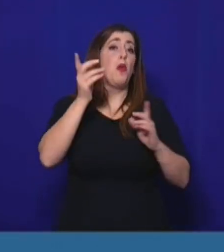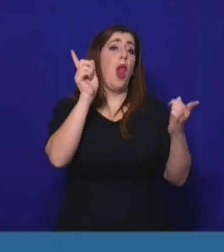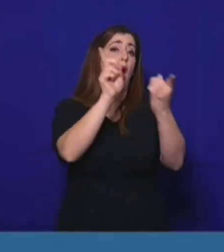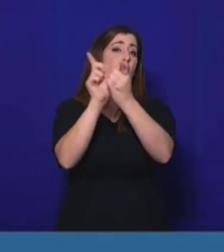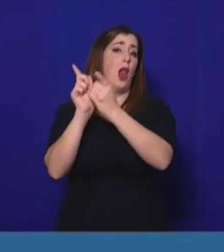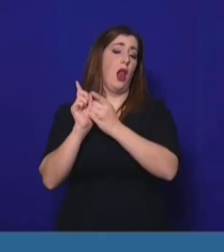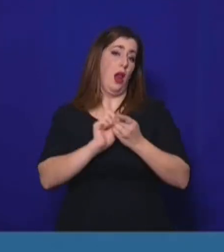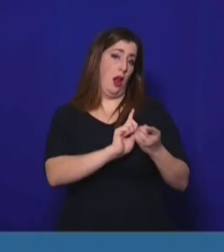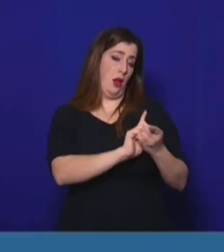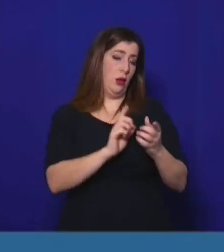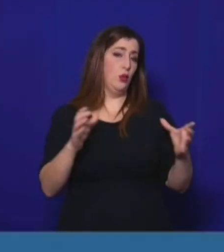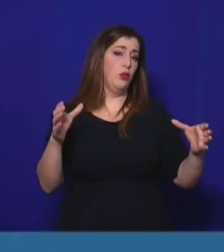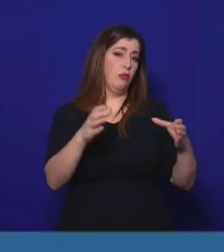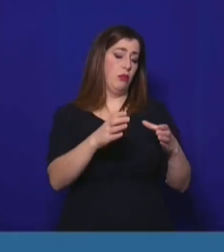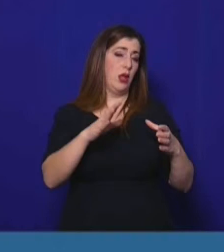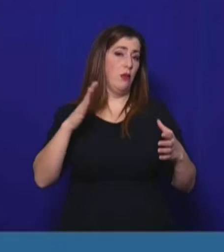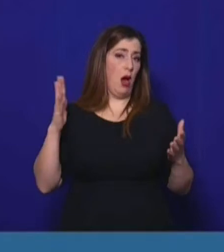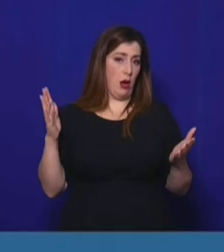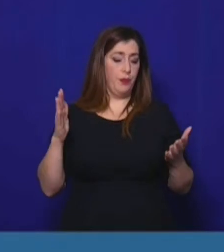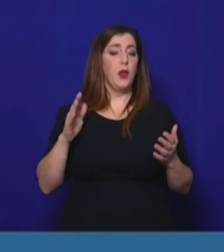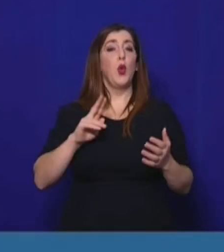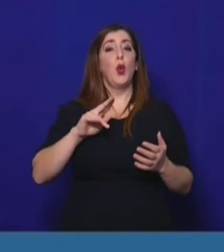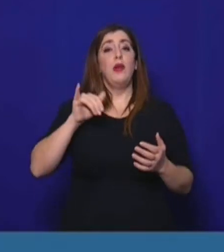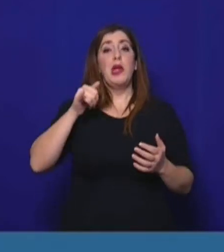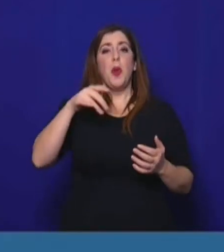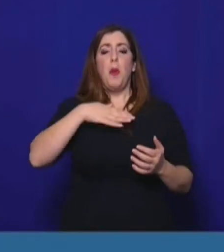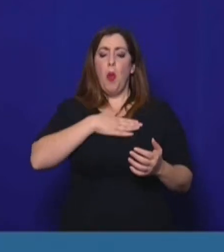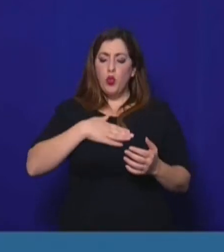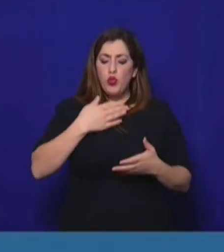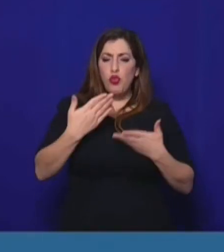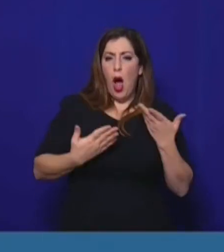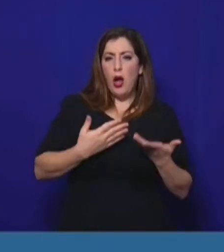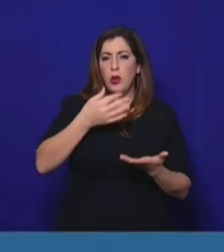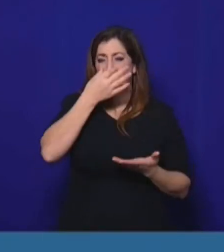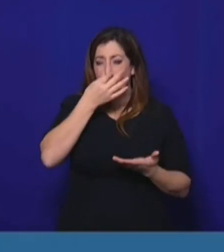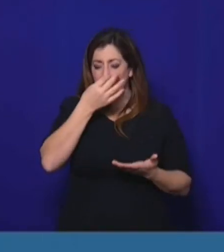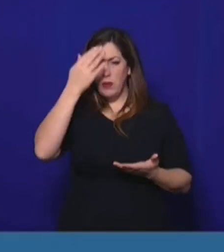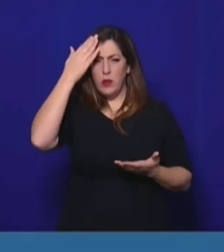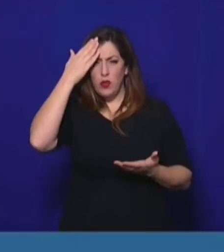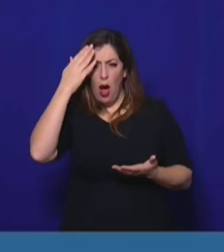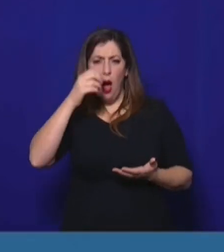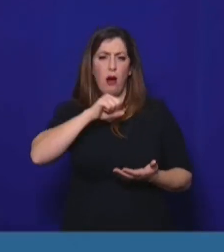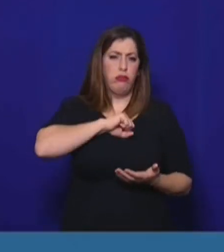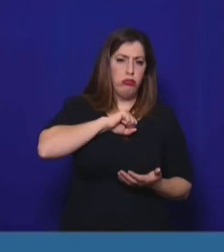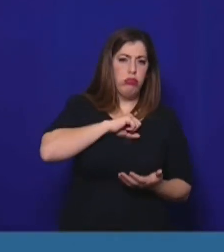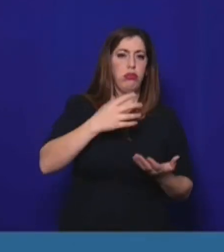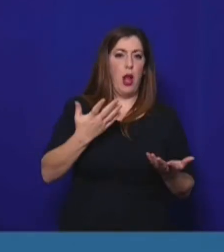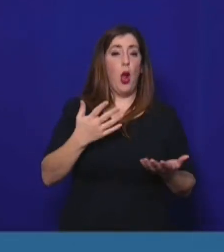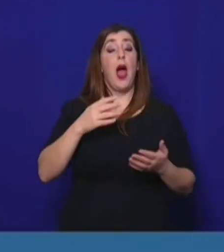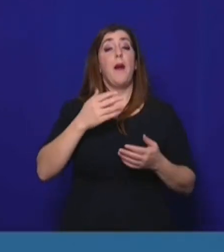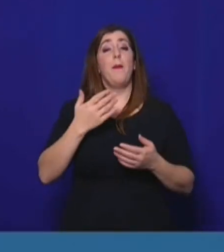importanti nkellmu t-tabib tagħna, ċemplu l-111 u aħna nkun nistgħu nagħmlulkom dak it-test.